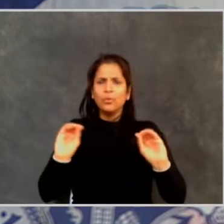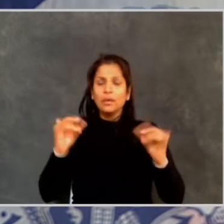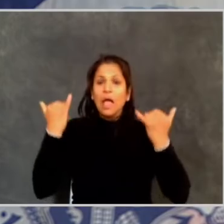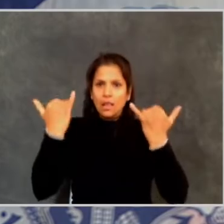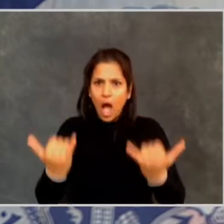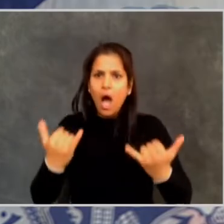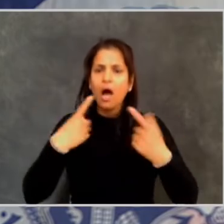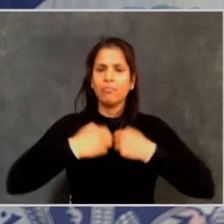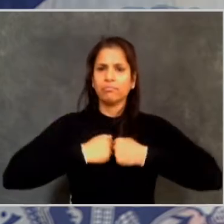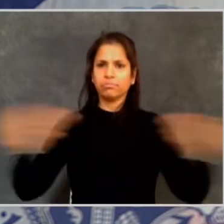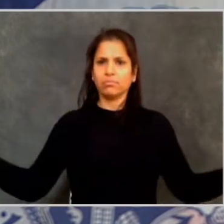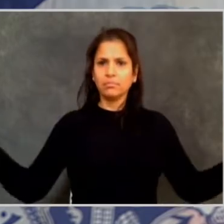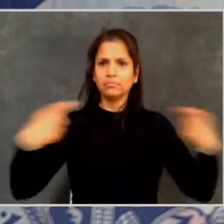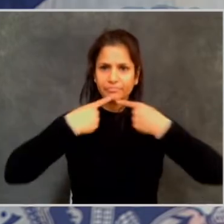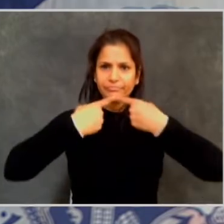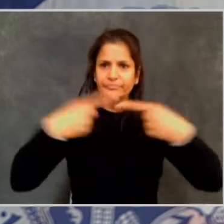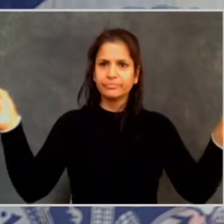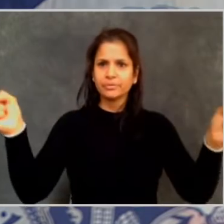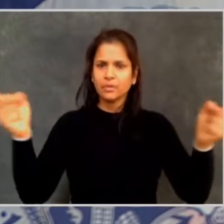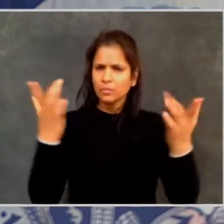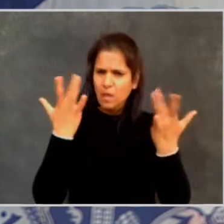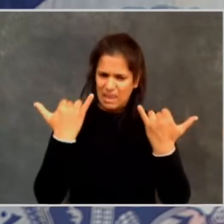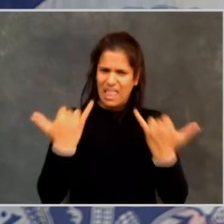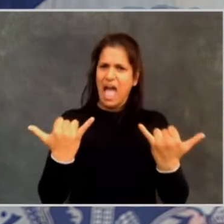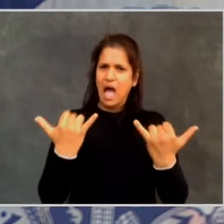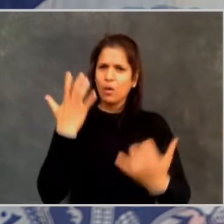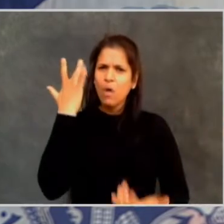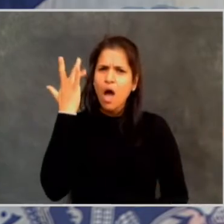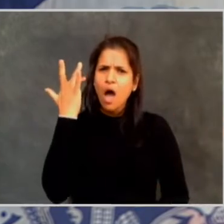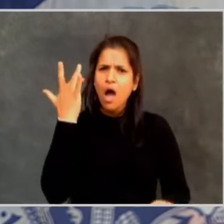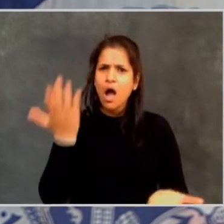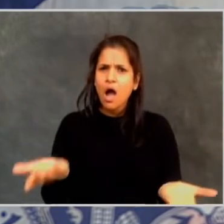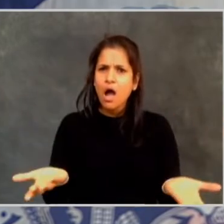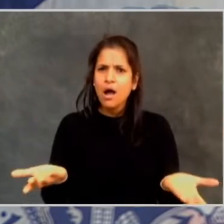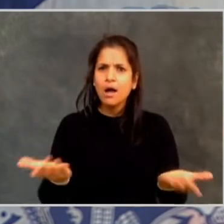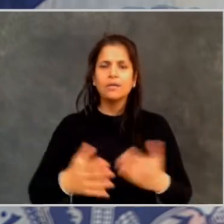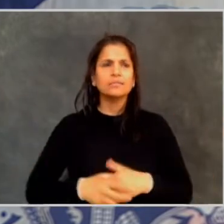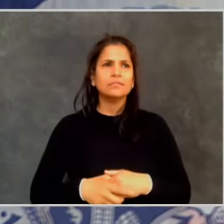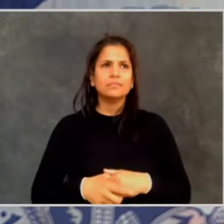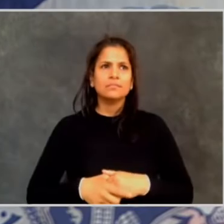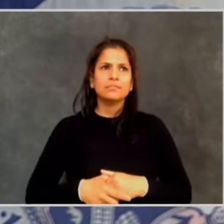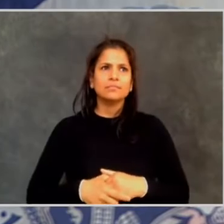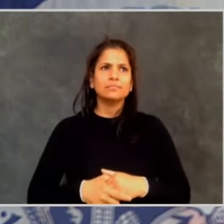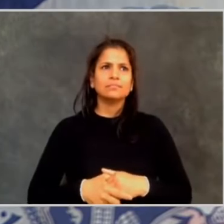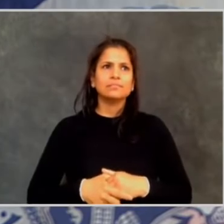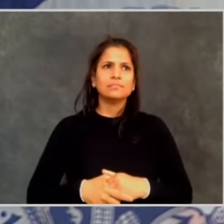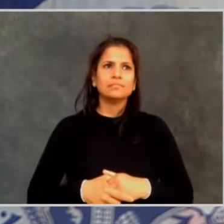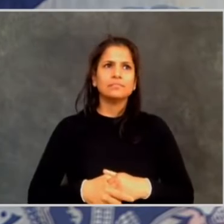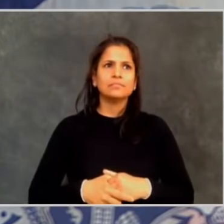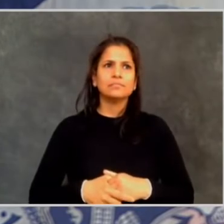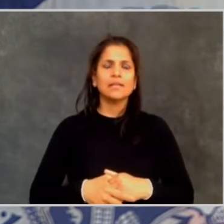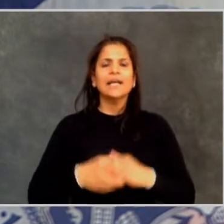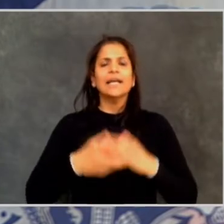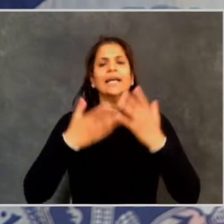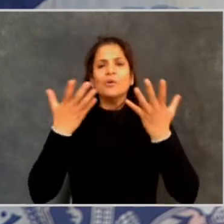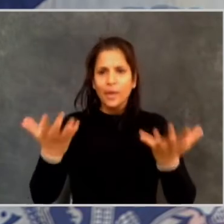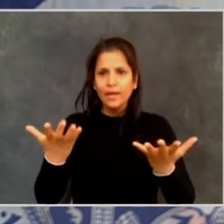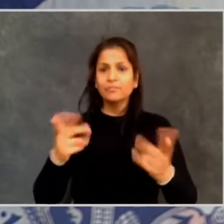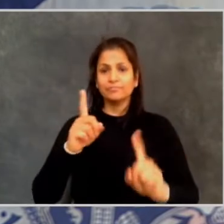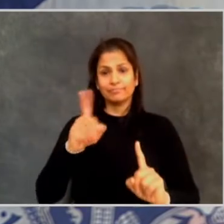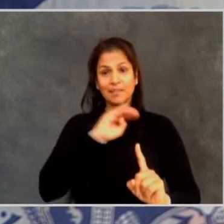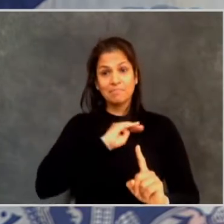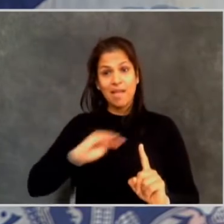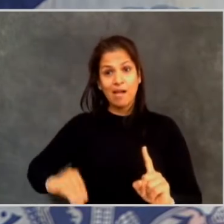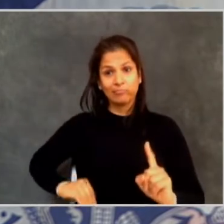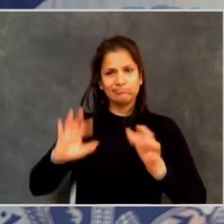on the phone with me here and all my colleagues are working nonstop. The concern, and Dr. Barbeau can speak to it,